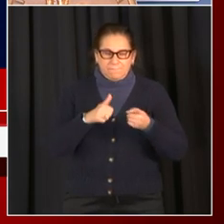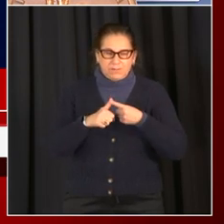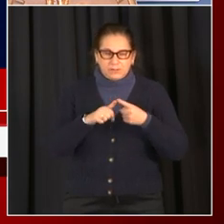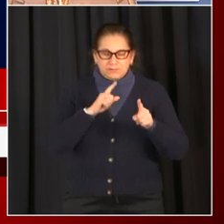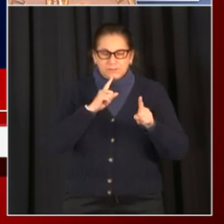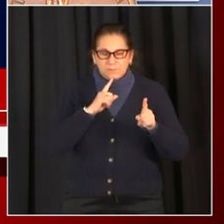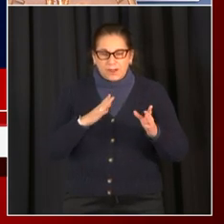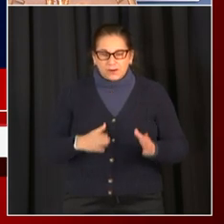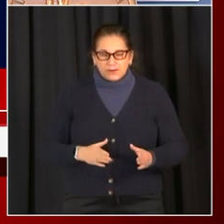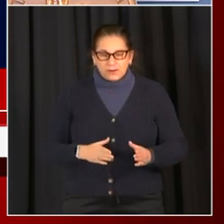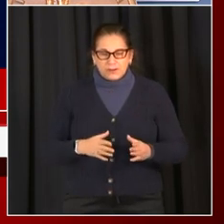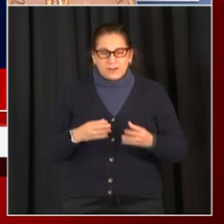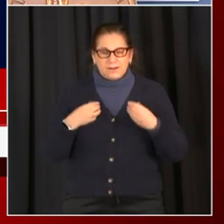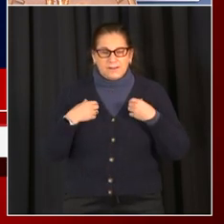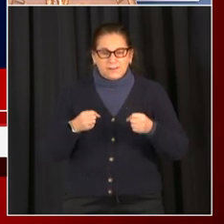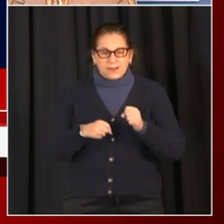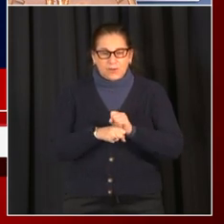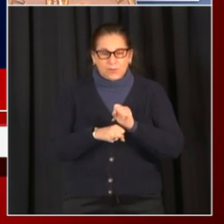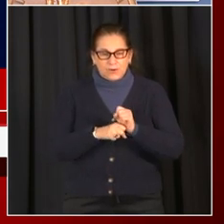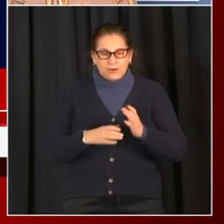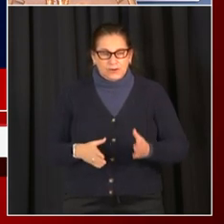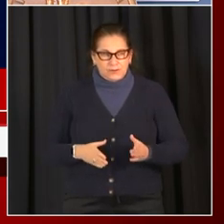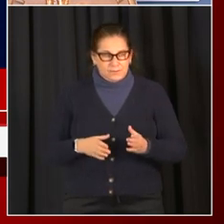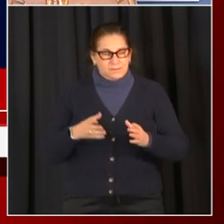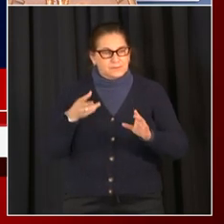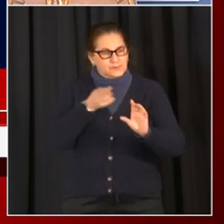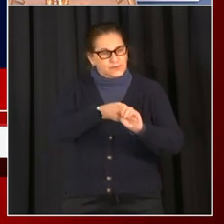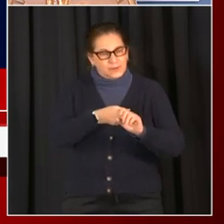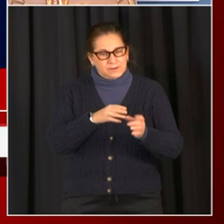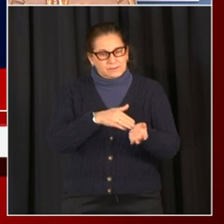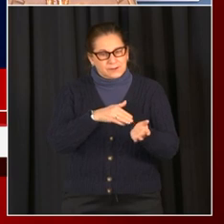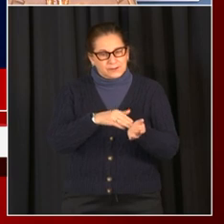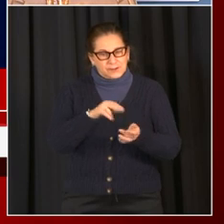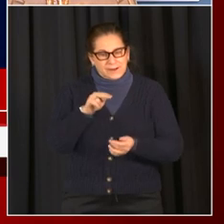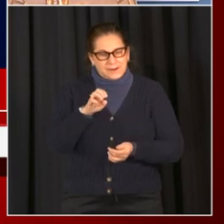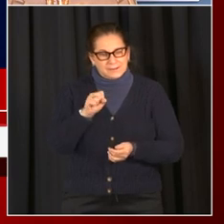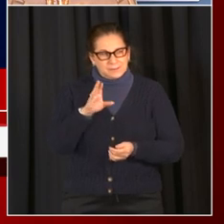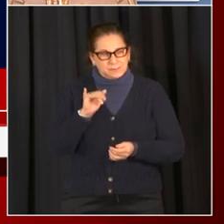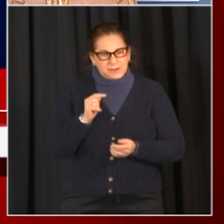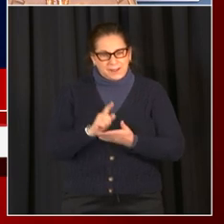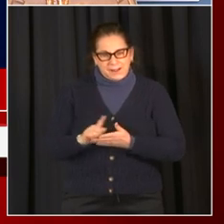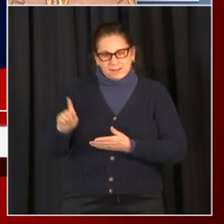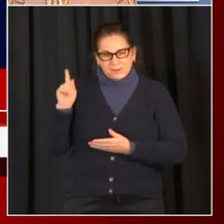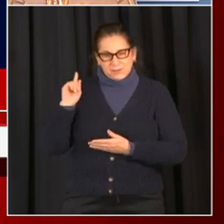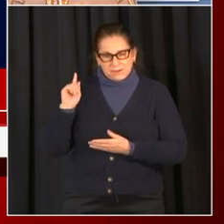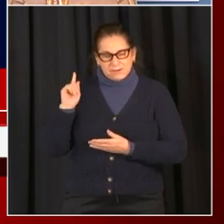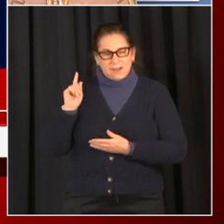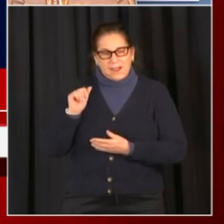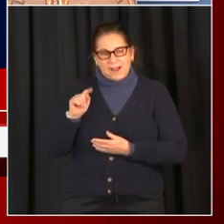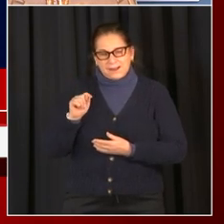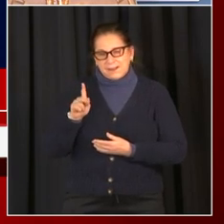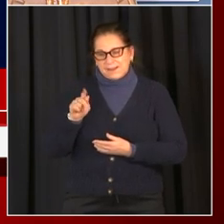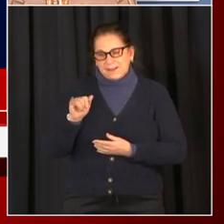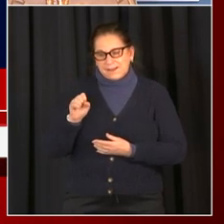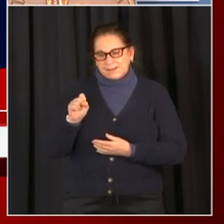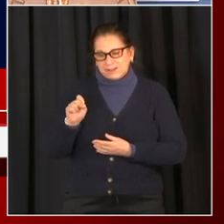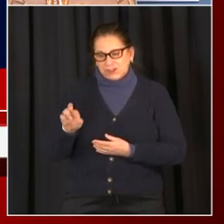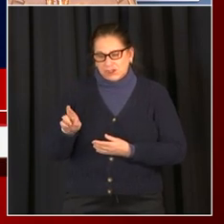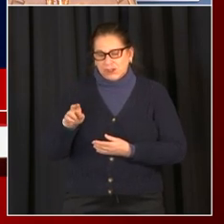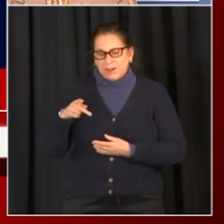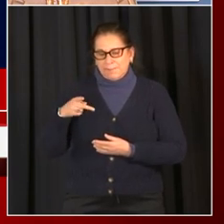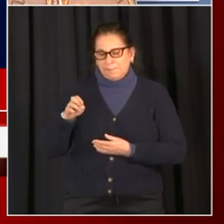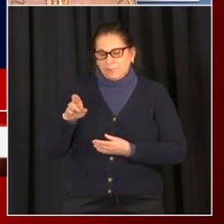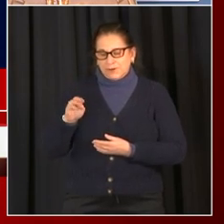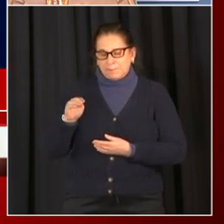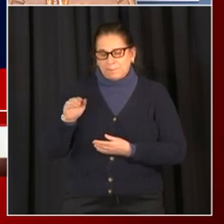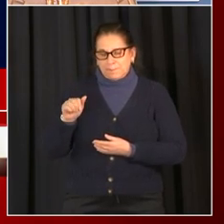I joined with Dr. Nesbitt last week at Kaiser Permanente. Kaiser Permanente is